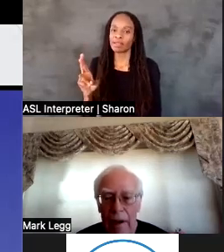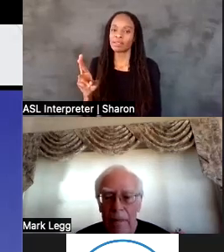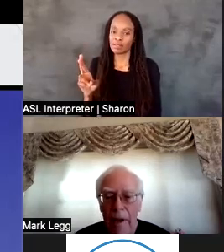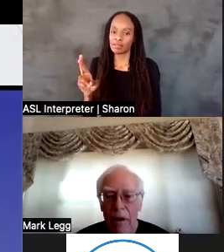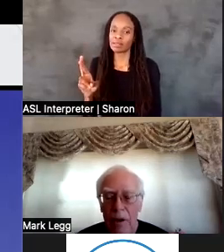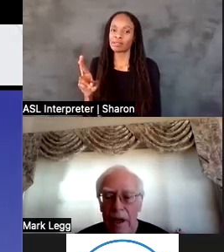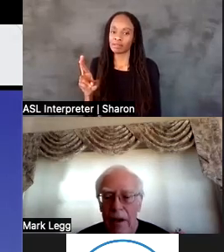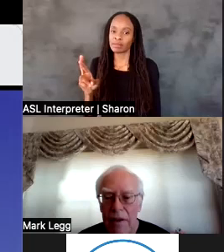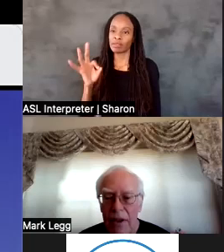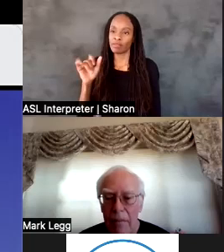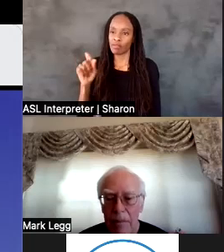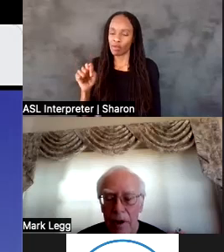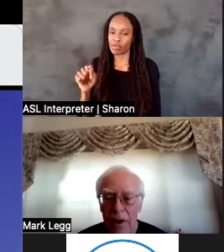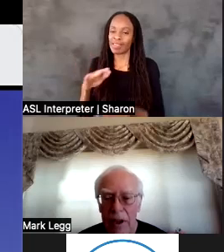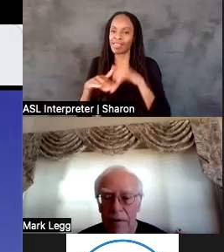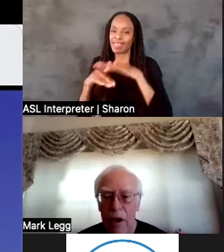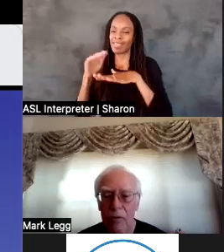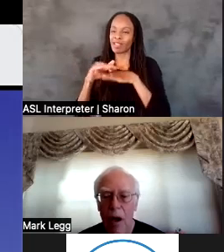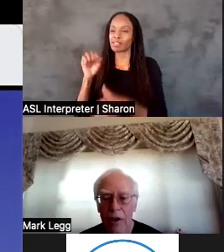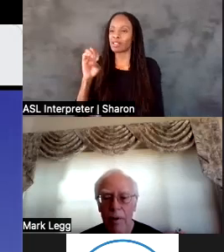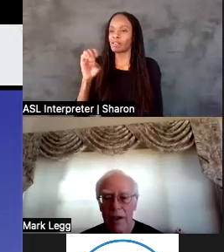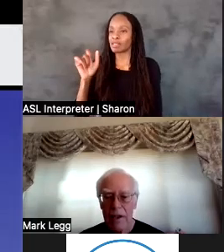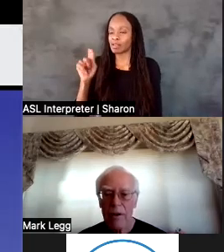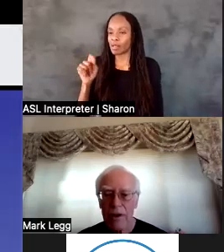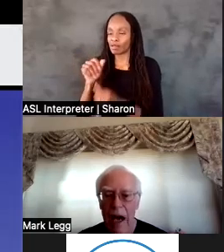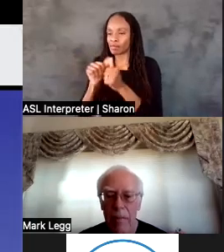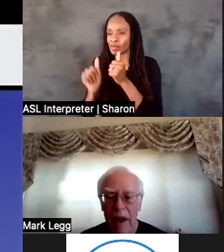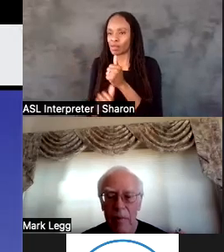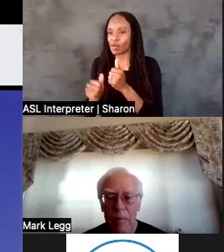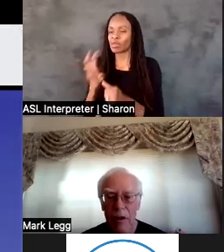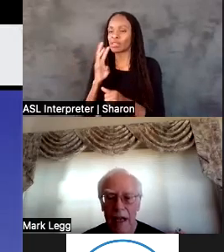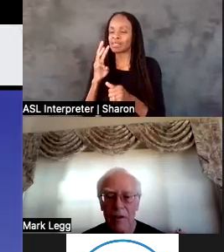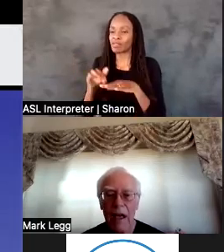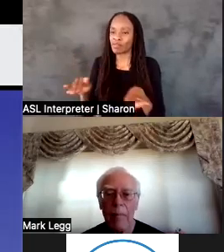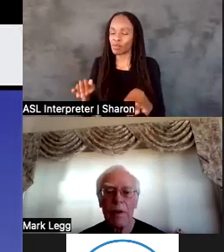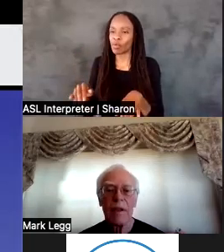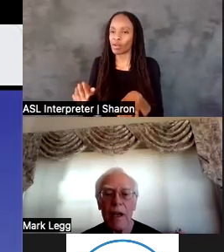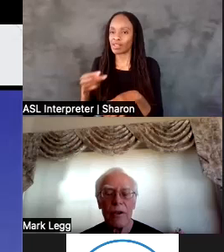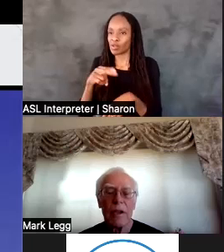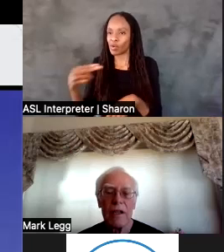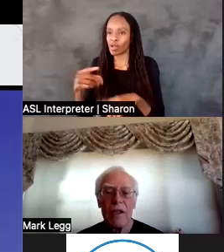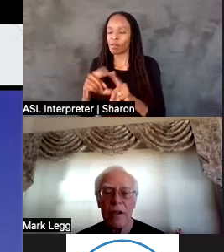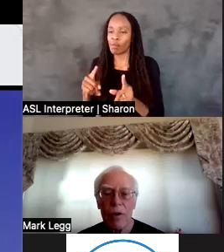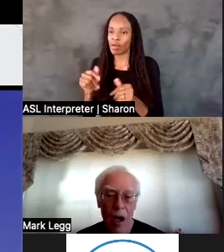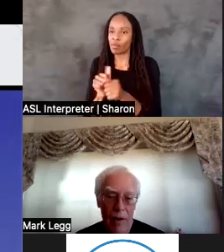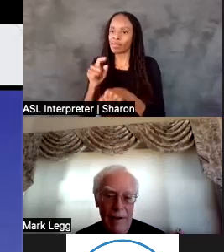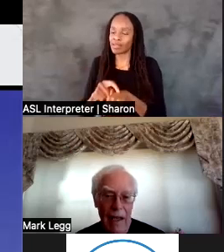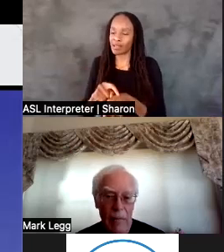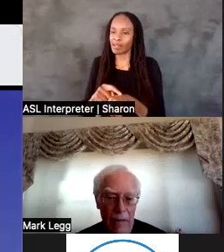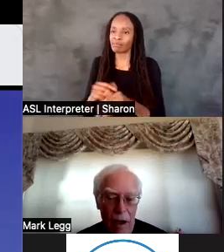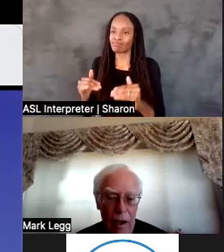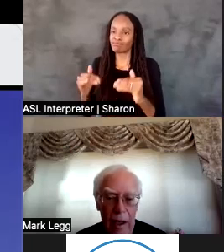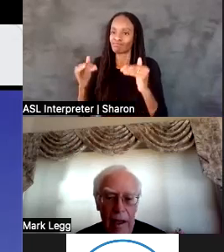zone, those layers of sediments below the seafloor were all deposited horizontally, but they've been progressively uplifted due to continued movement on the